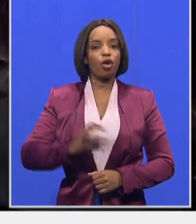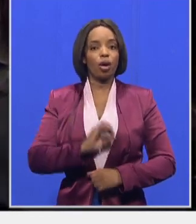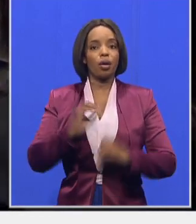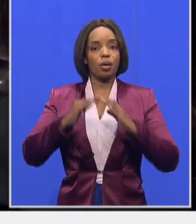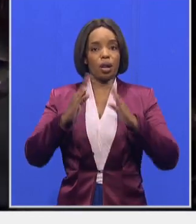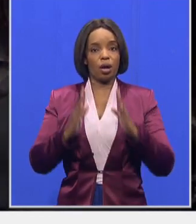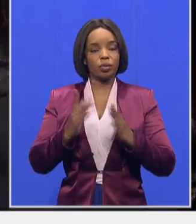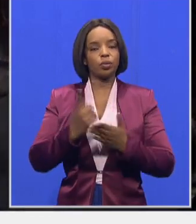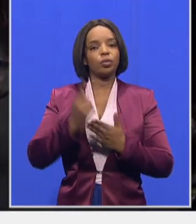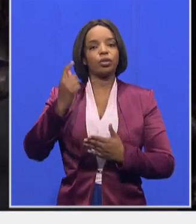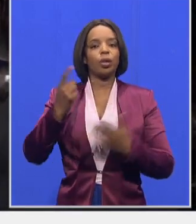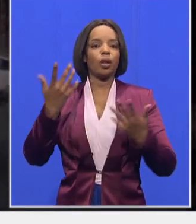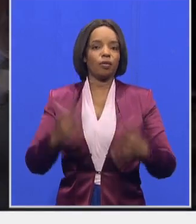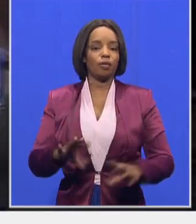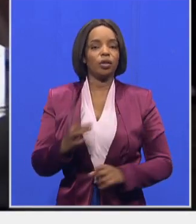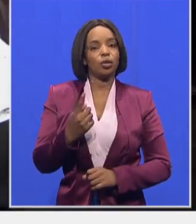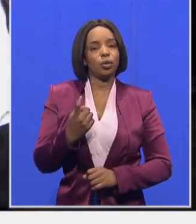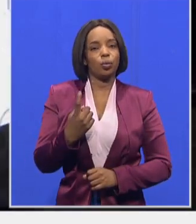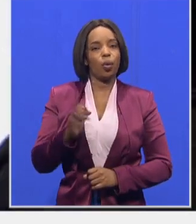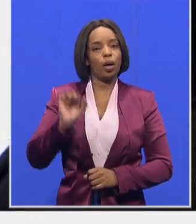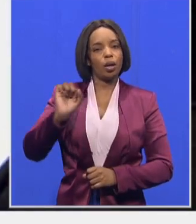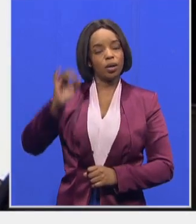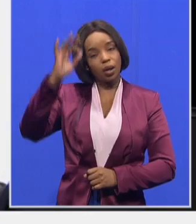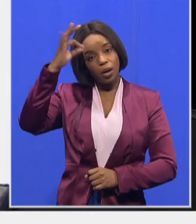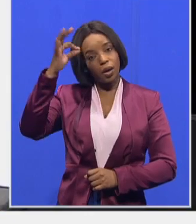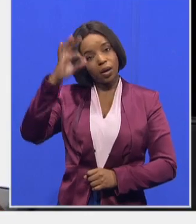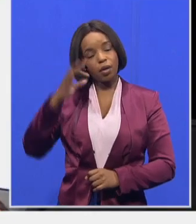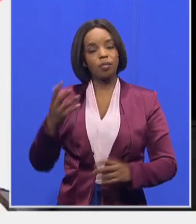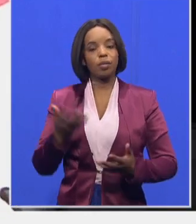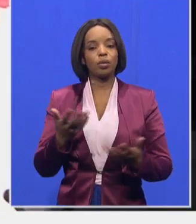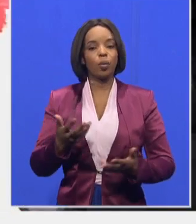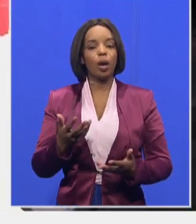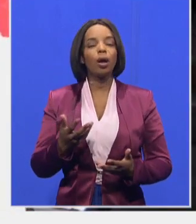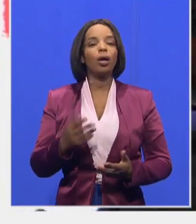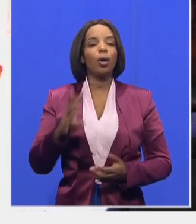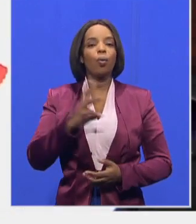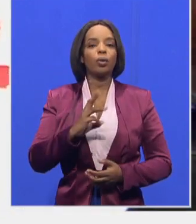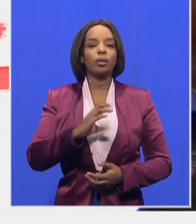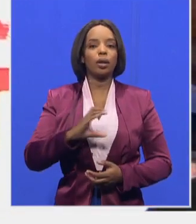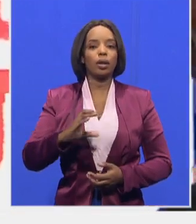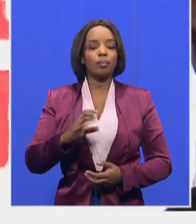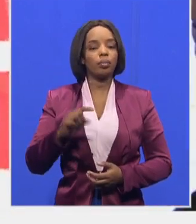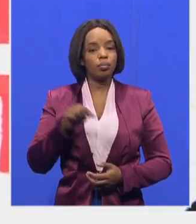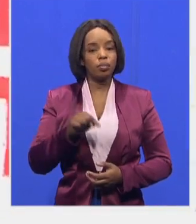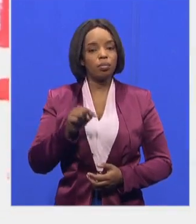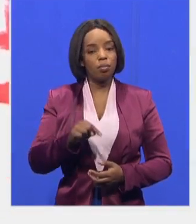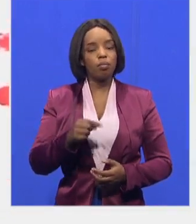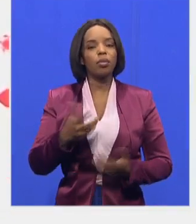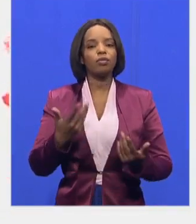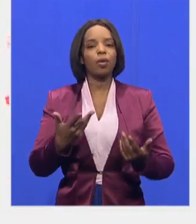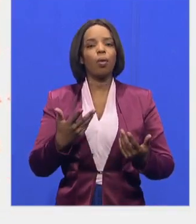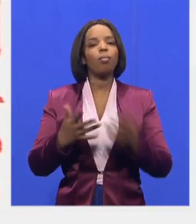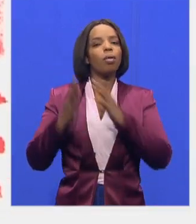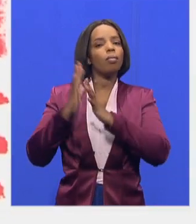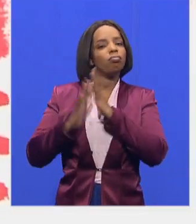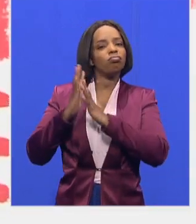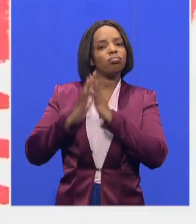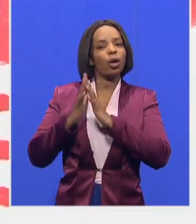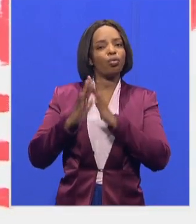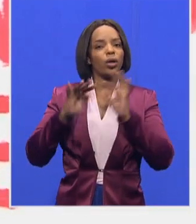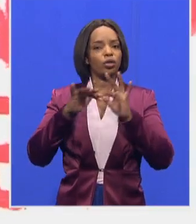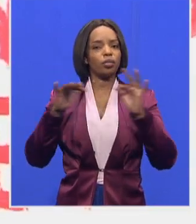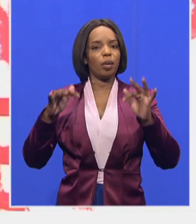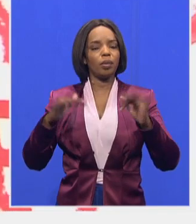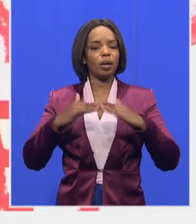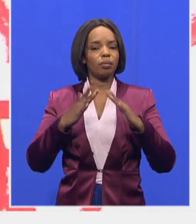only one official residence in the Western Cape, and that's Leeuwenhof, and it's a public works heritage building. It belongs. None of the MECs in the